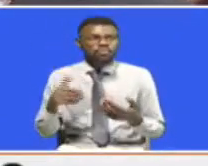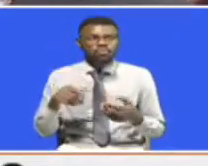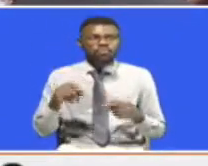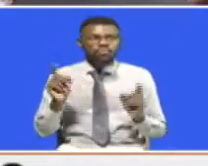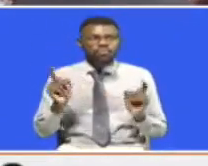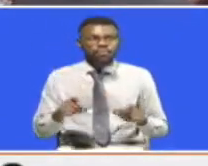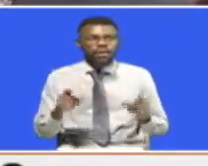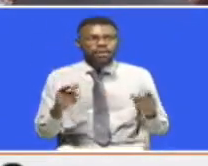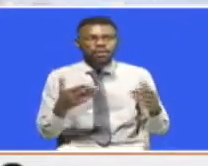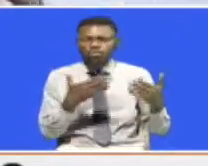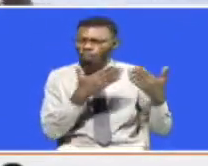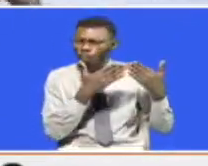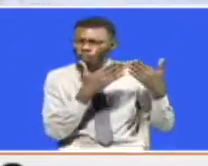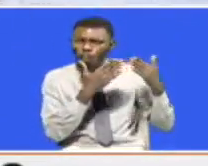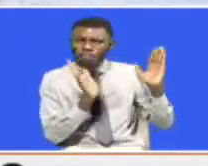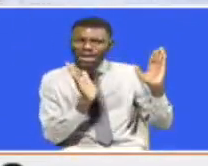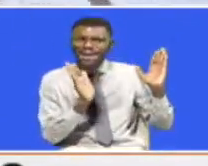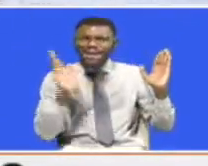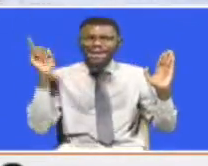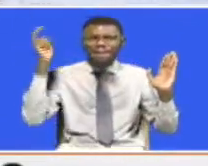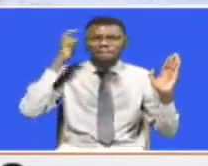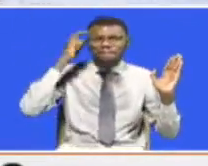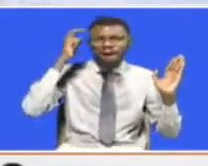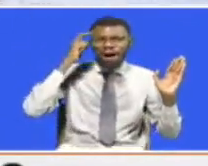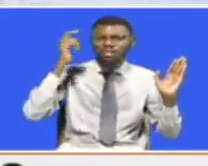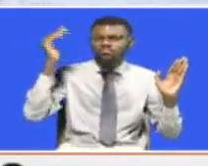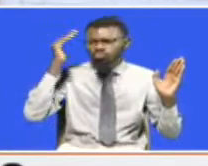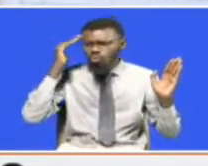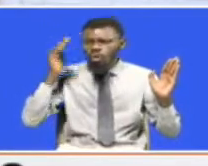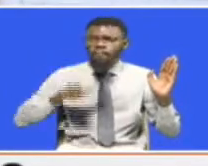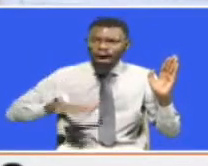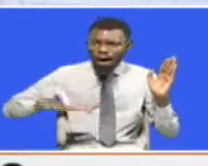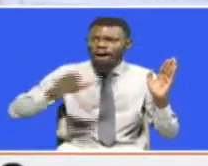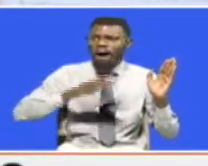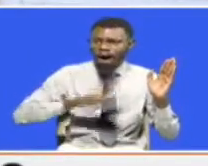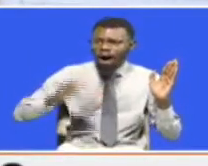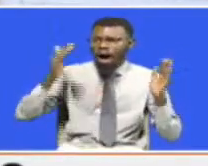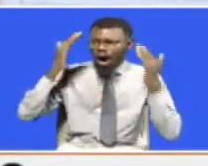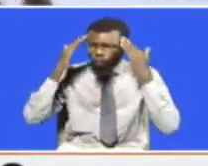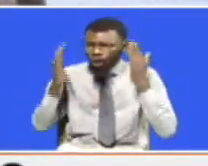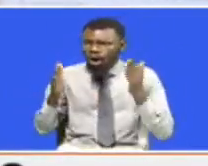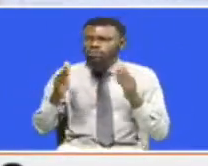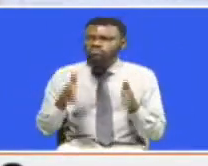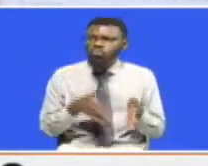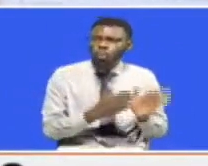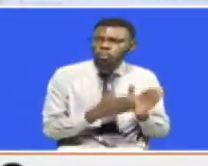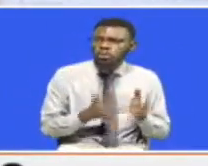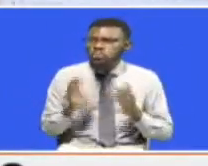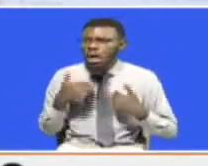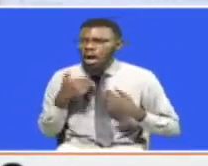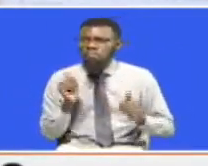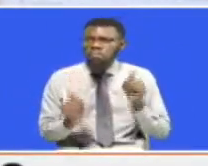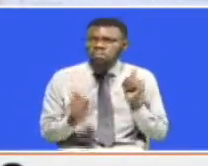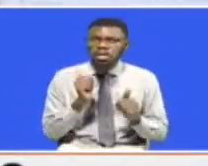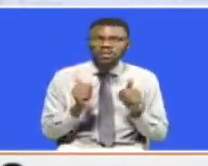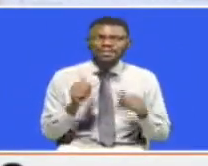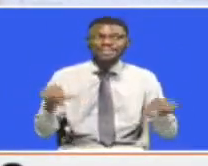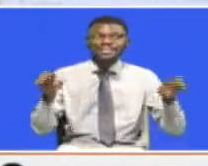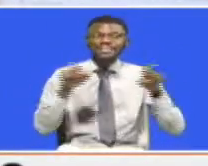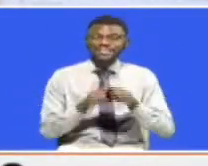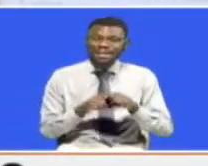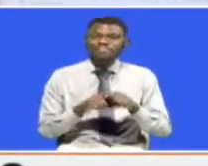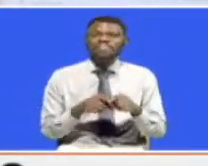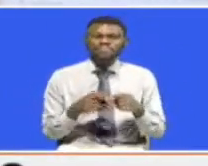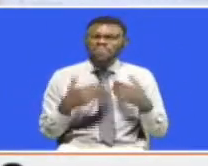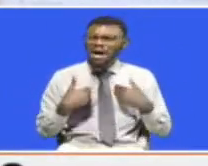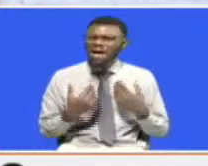open your faculties to be aware of your environment and the opportunities that it presents, and the grab, and there